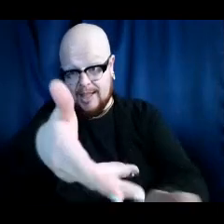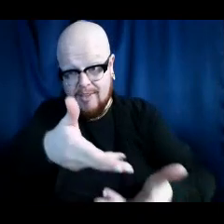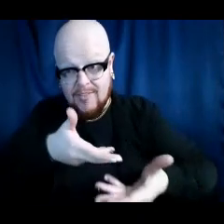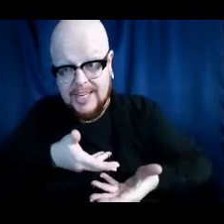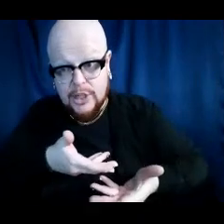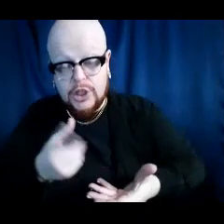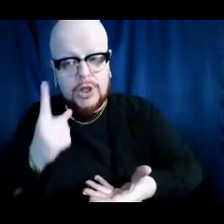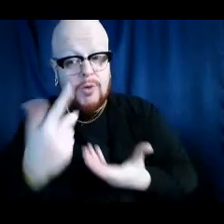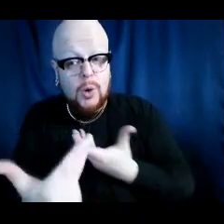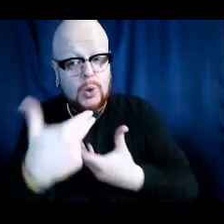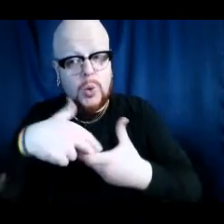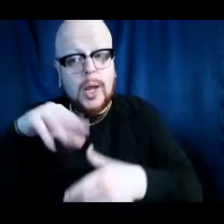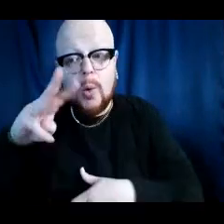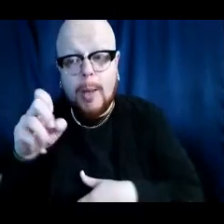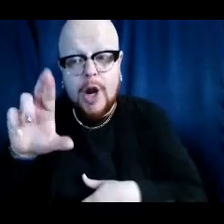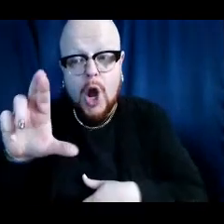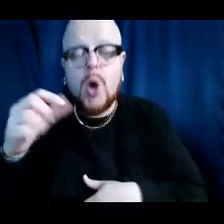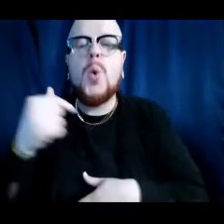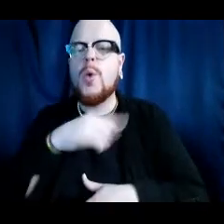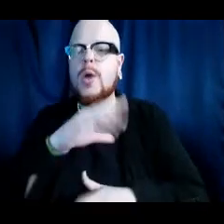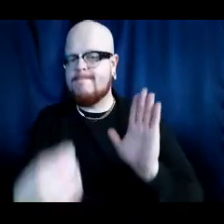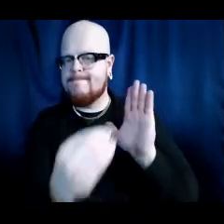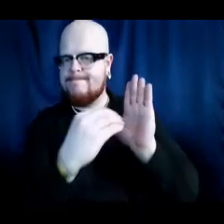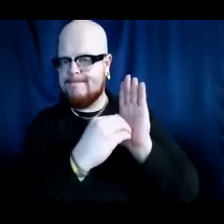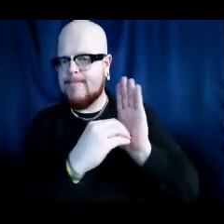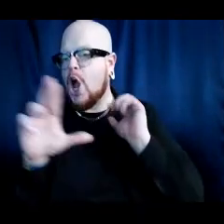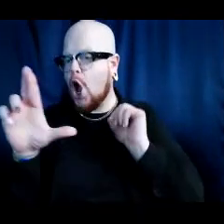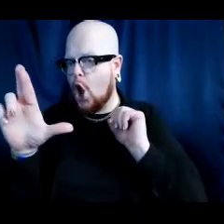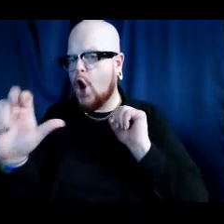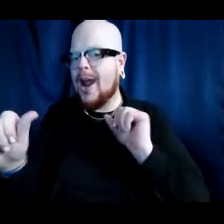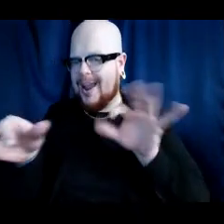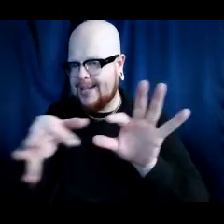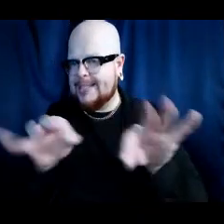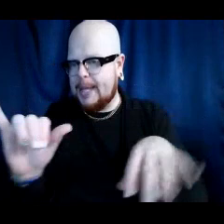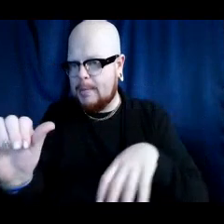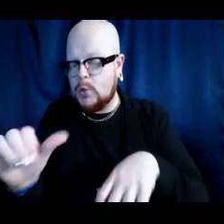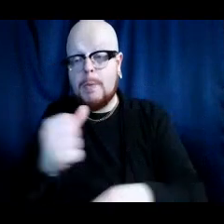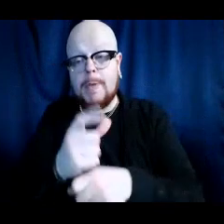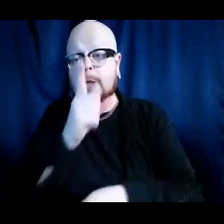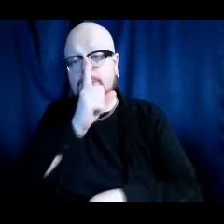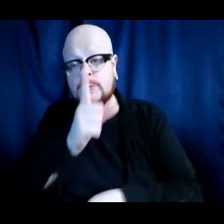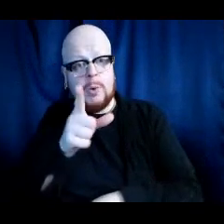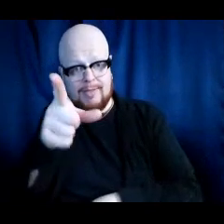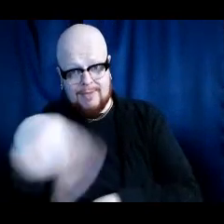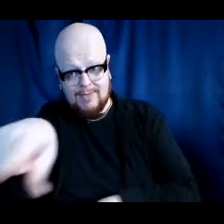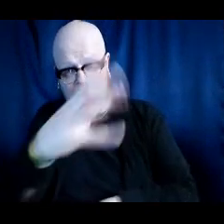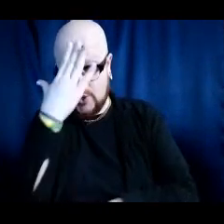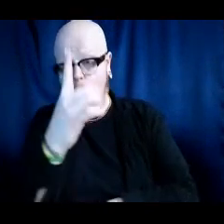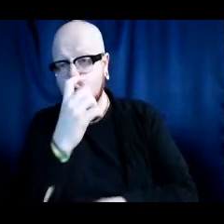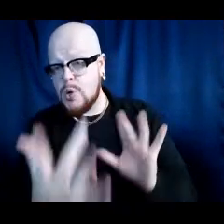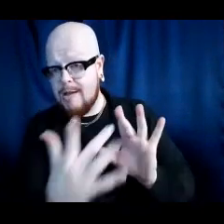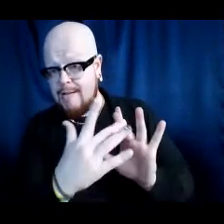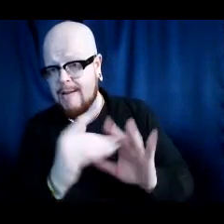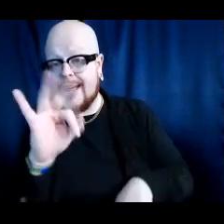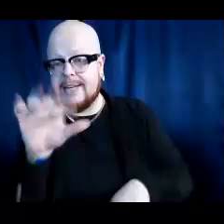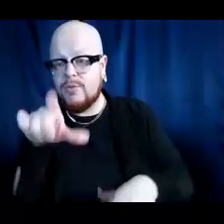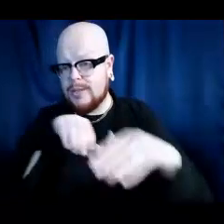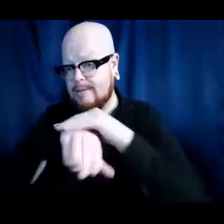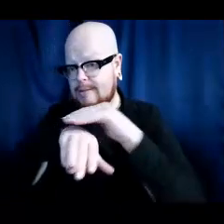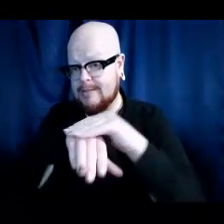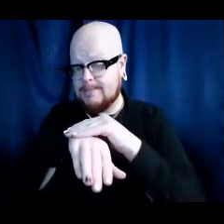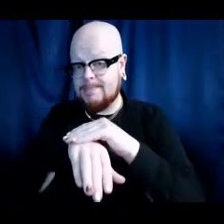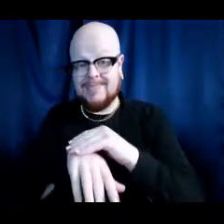accommodation, they know who to ask to contact. And taking these steps up front can make this presentation more accessible and